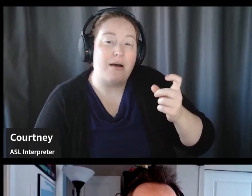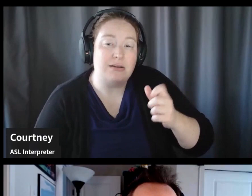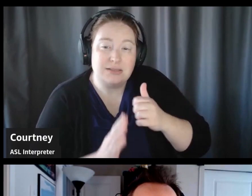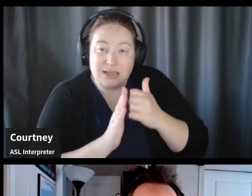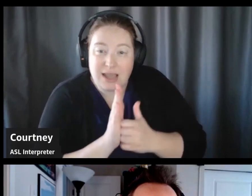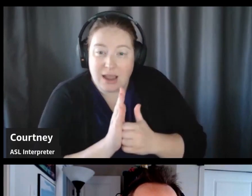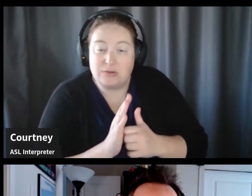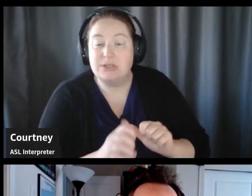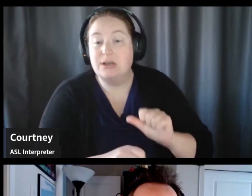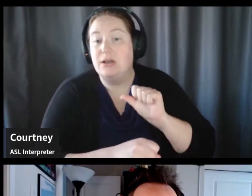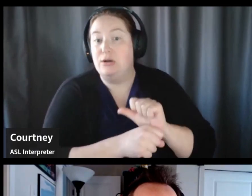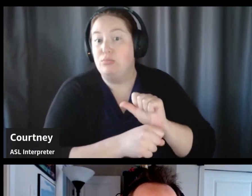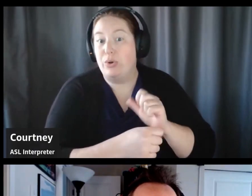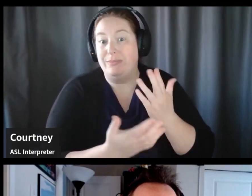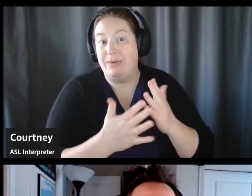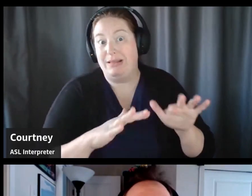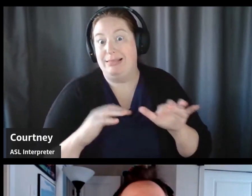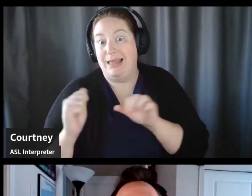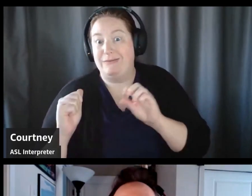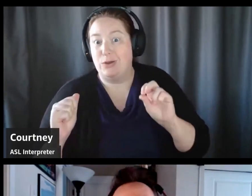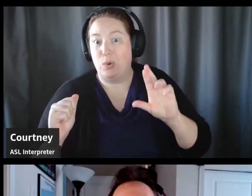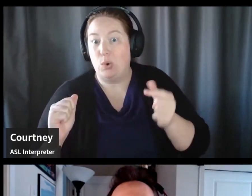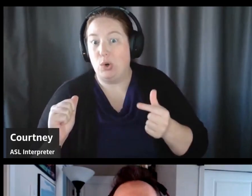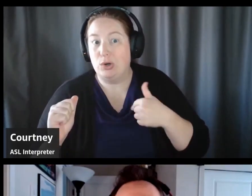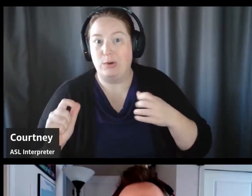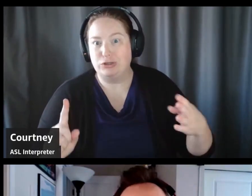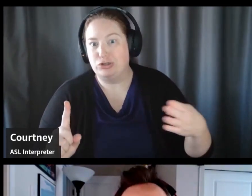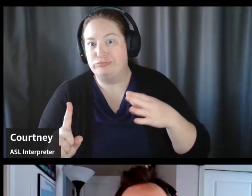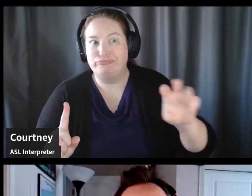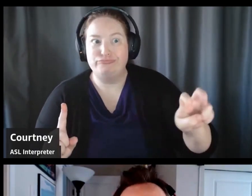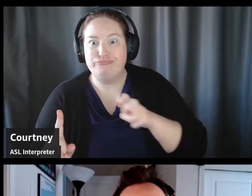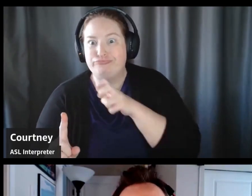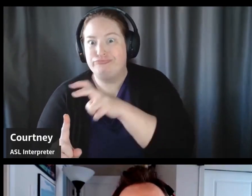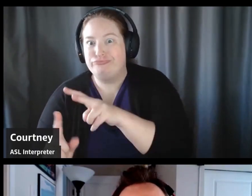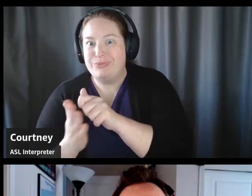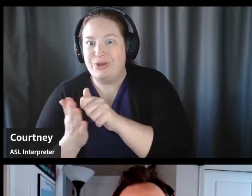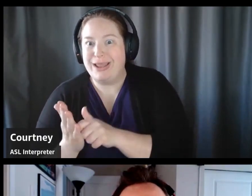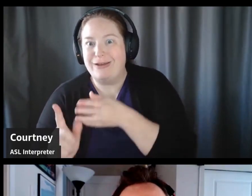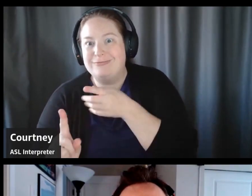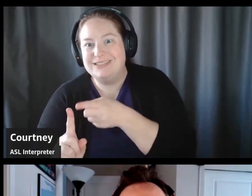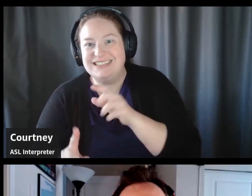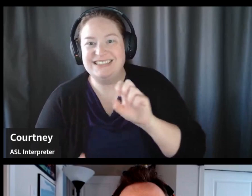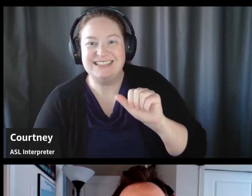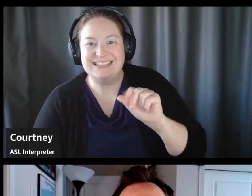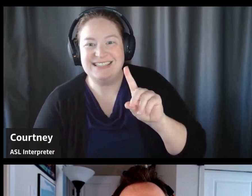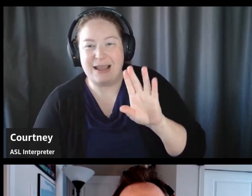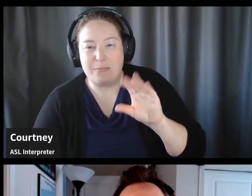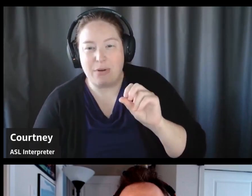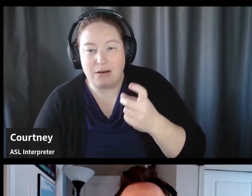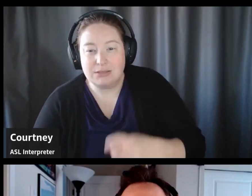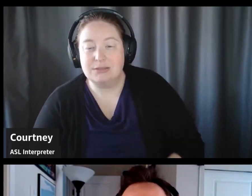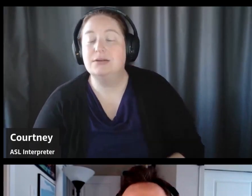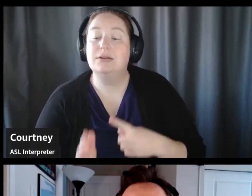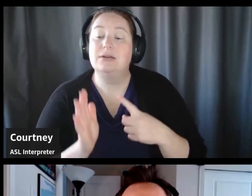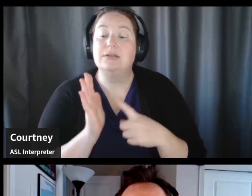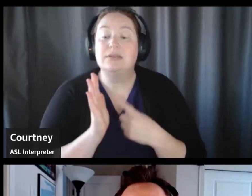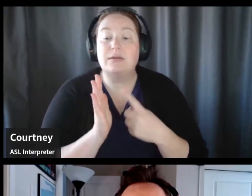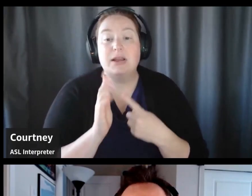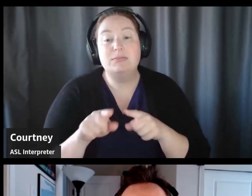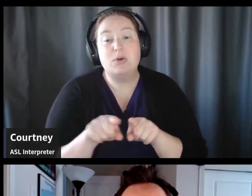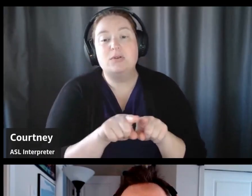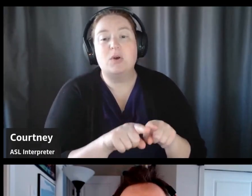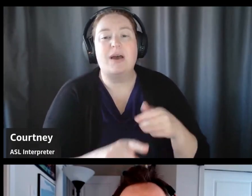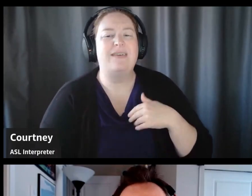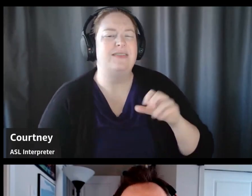left the organization, and you just want to like delete that account and put it there. Sometimes also what happens is there are also like seasonal